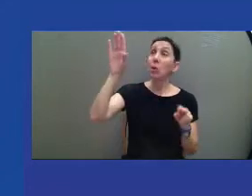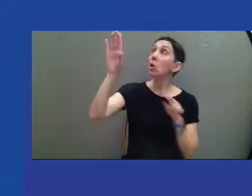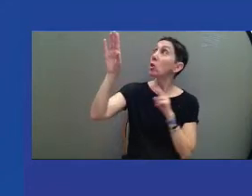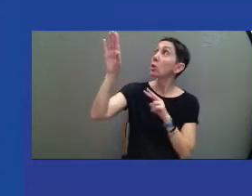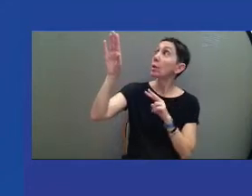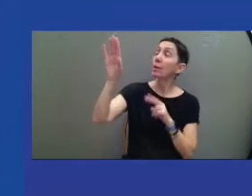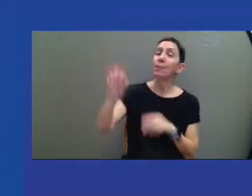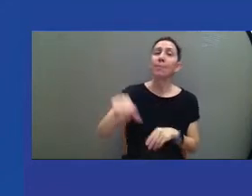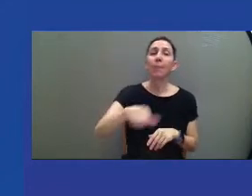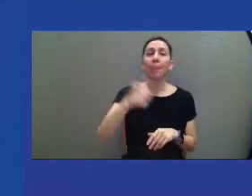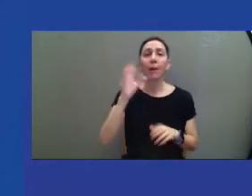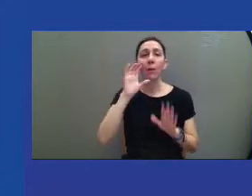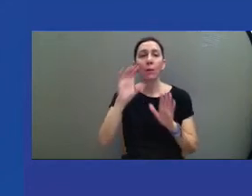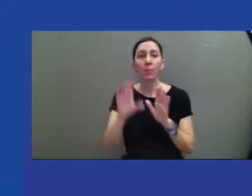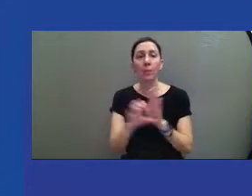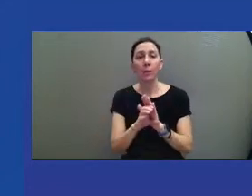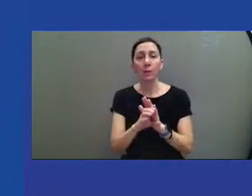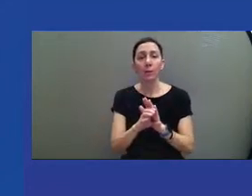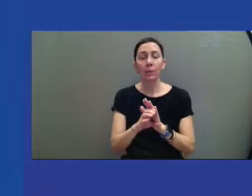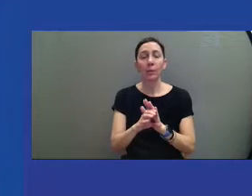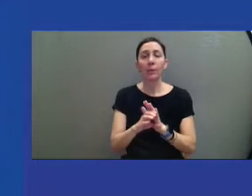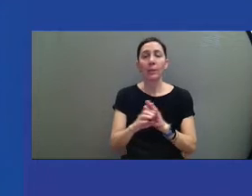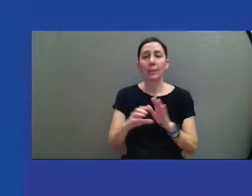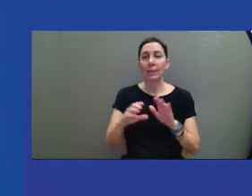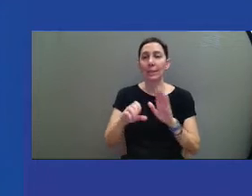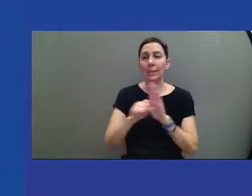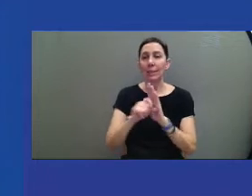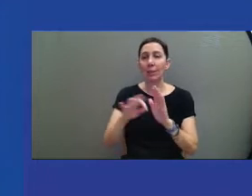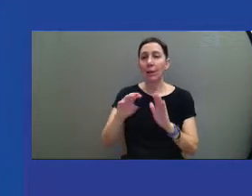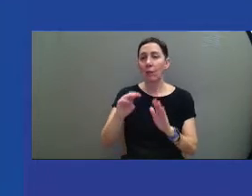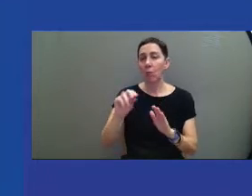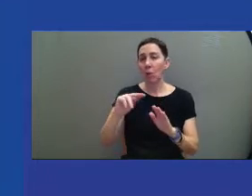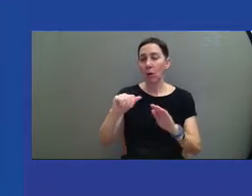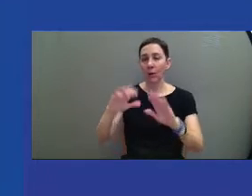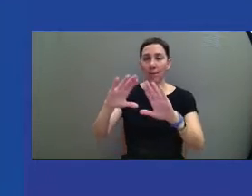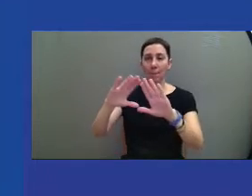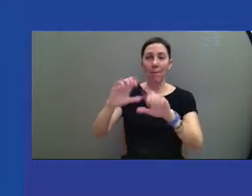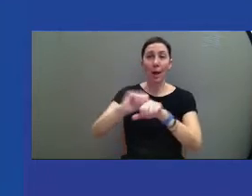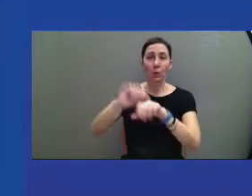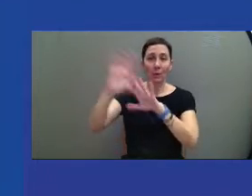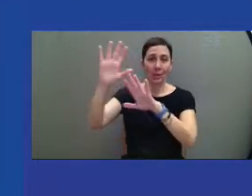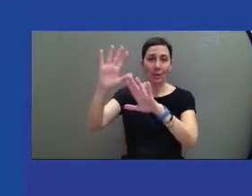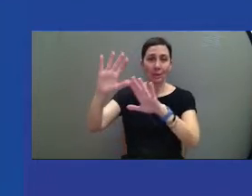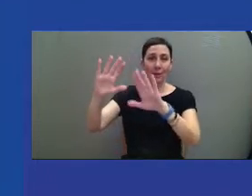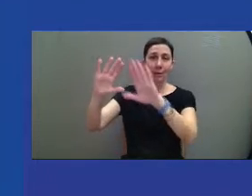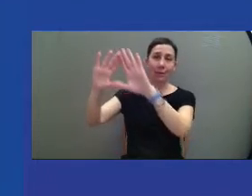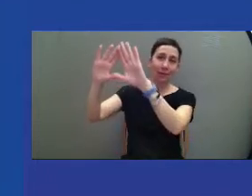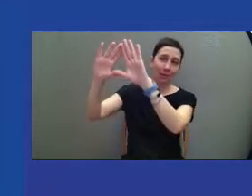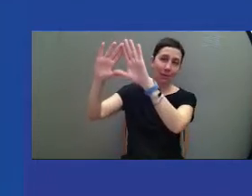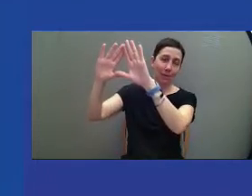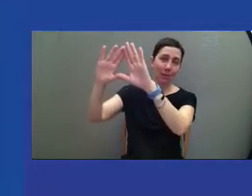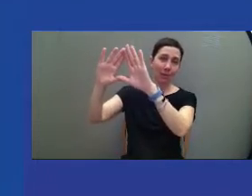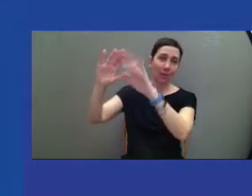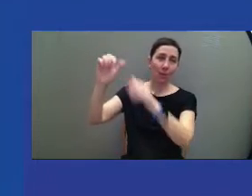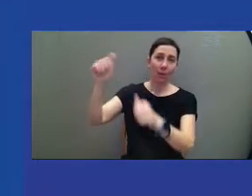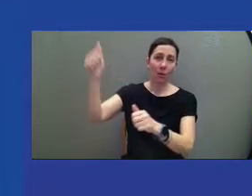they're holding their hands up in the symbol of the Mauna, so in the symbol of a mountain, right above their head.